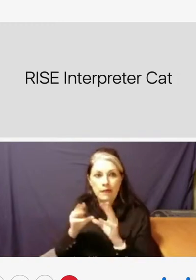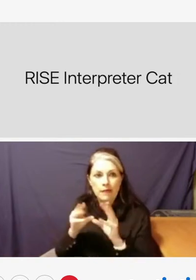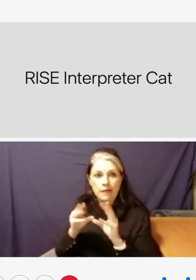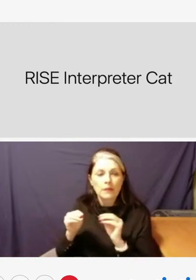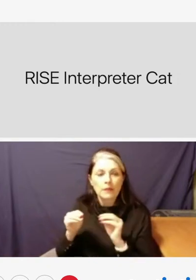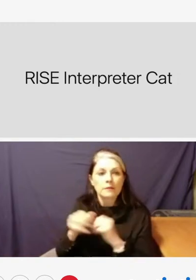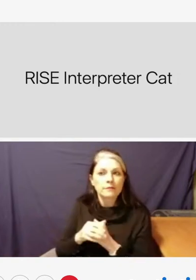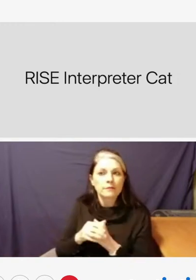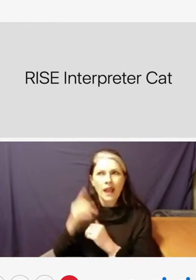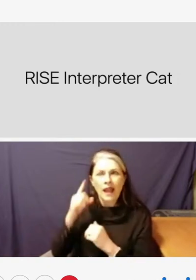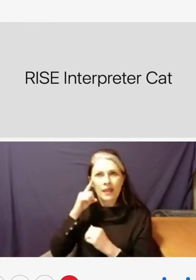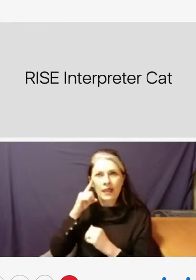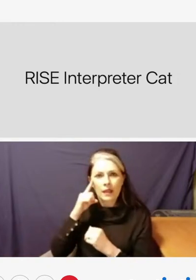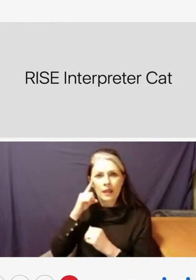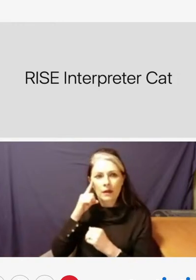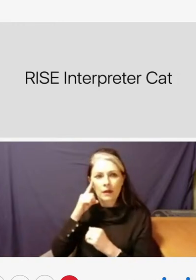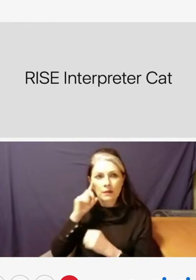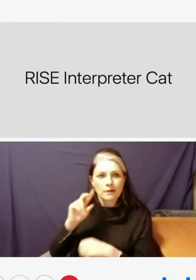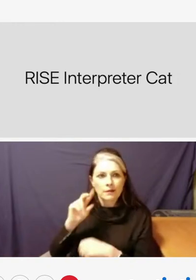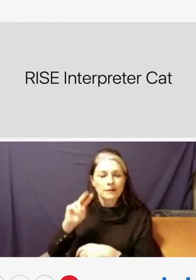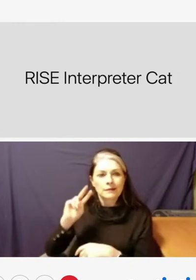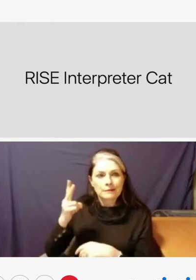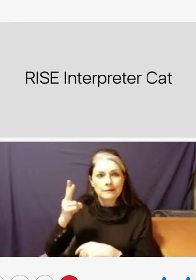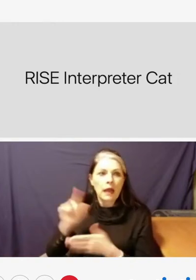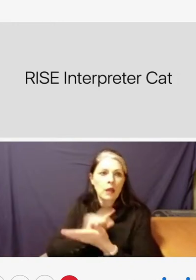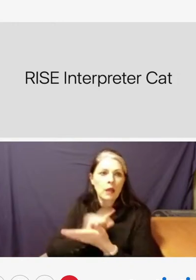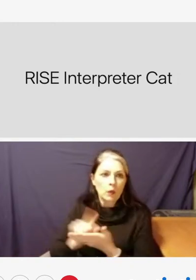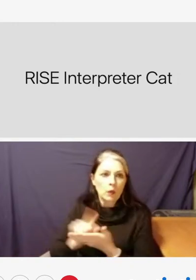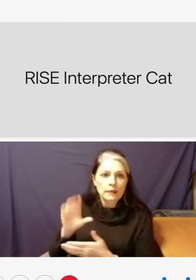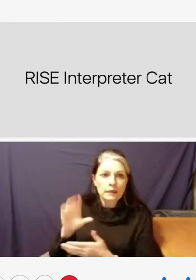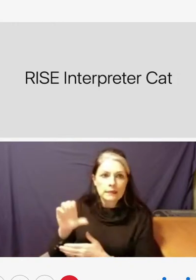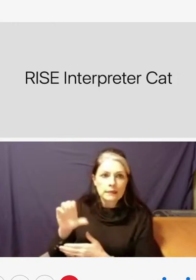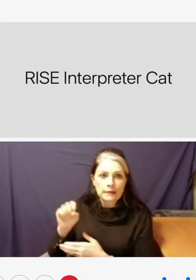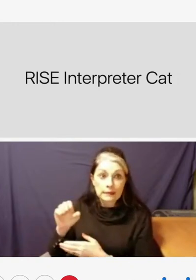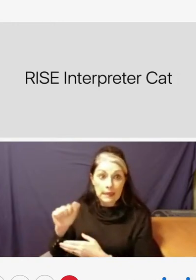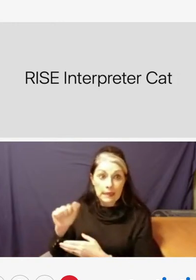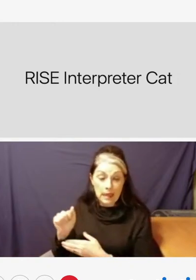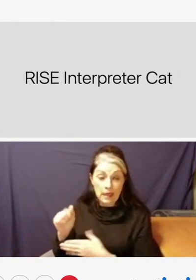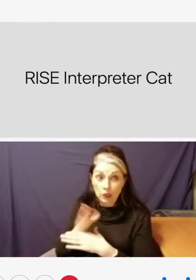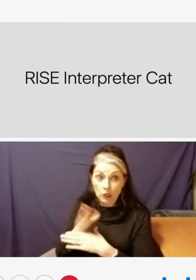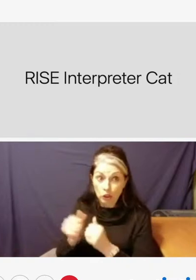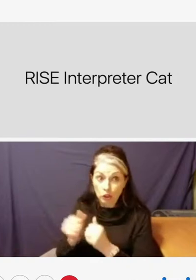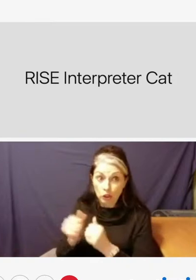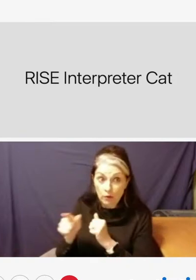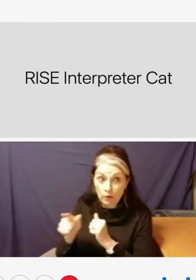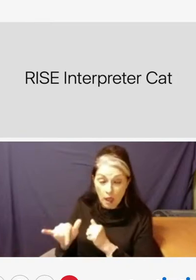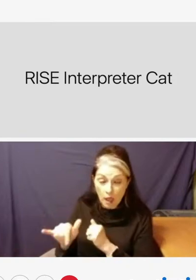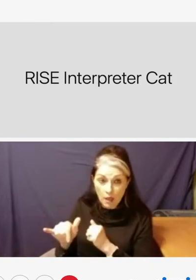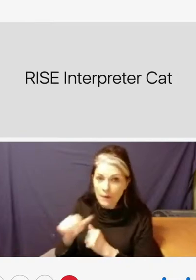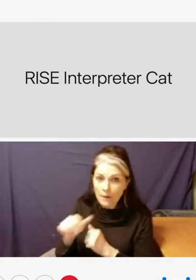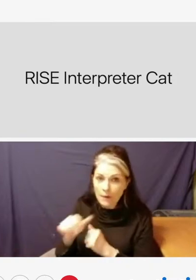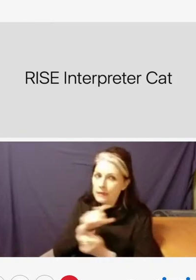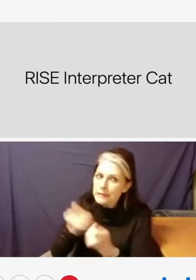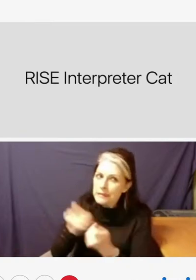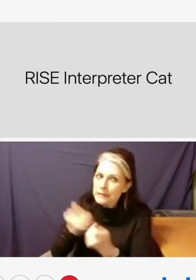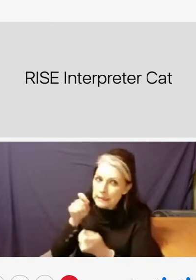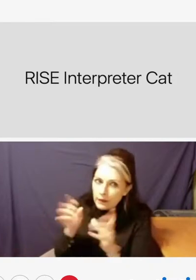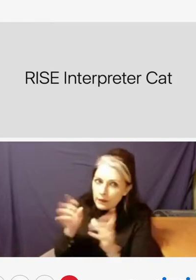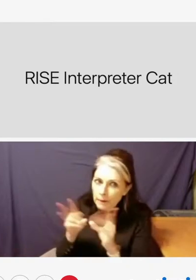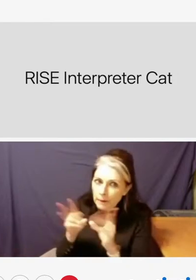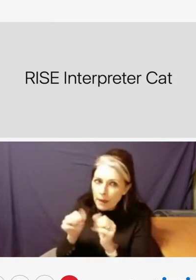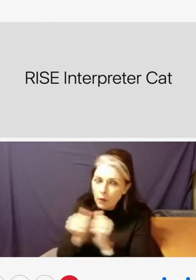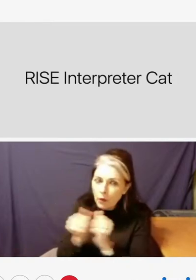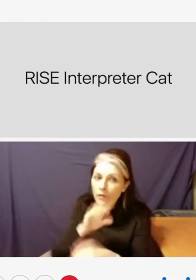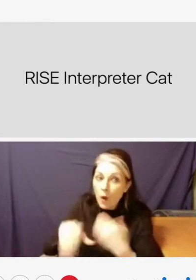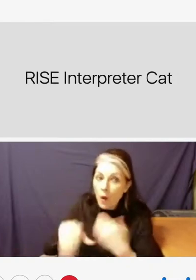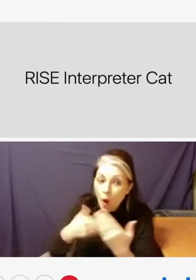meeting with CCA this was shared uh but I have I hav specifically met with all the classified managers but I would be happy